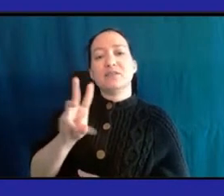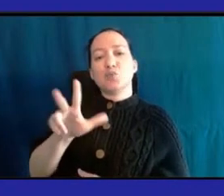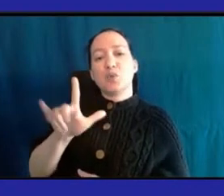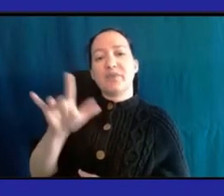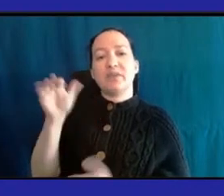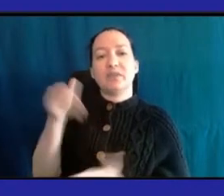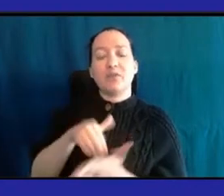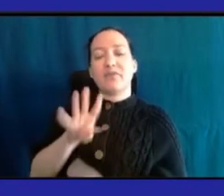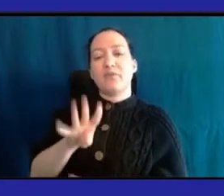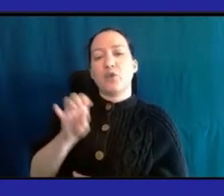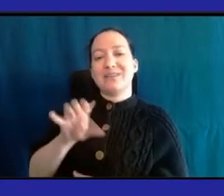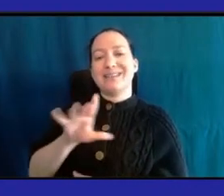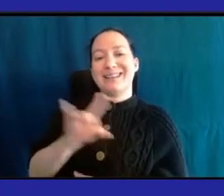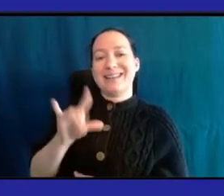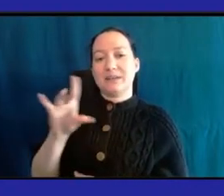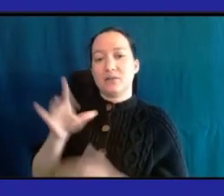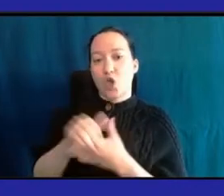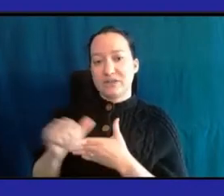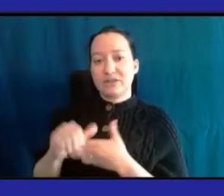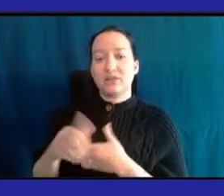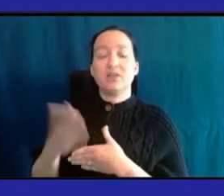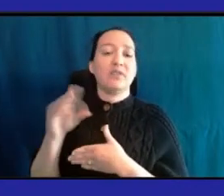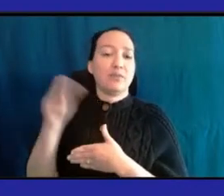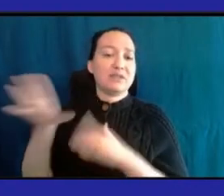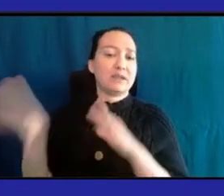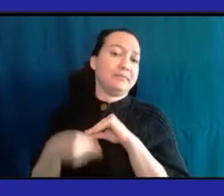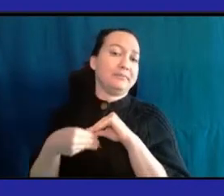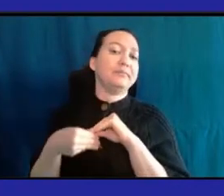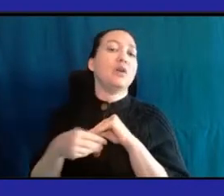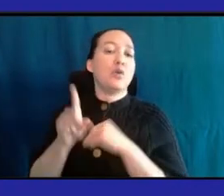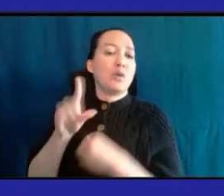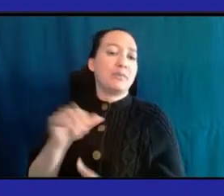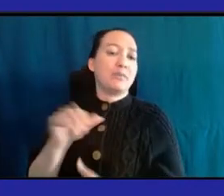$7,625,488 with a 15% contingency of